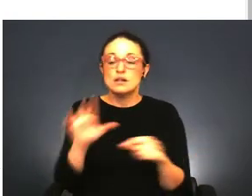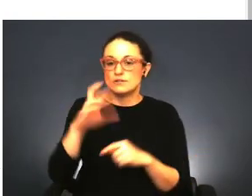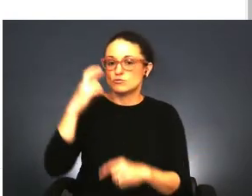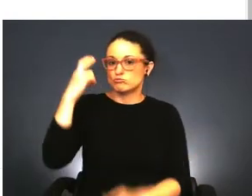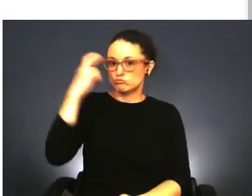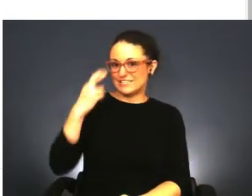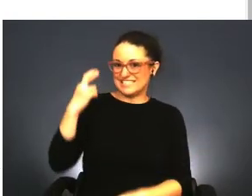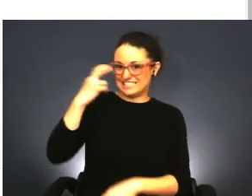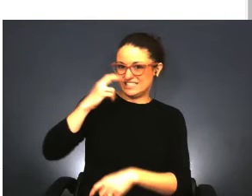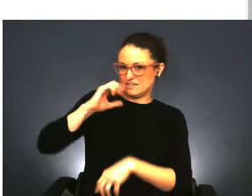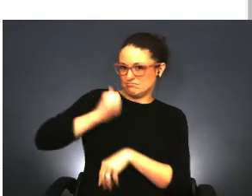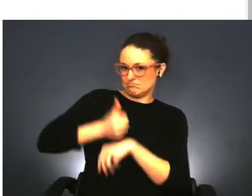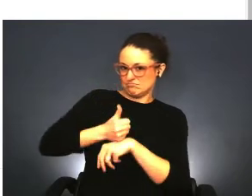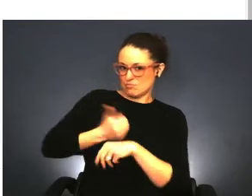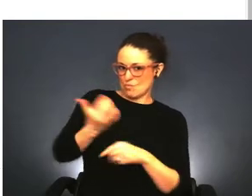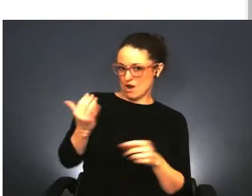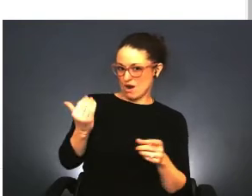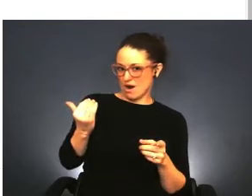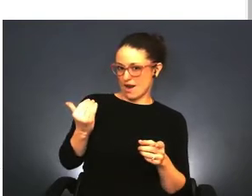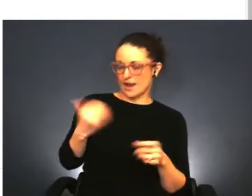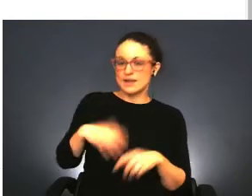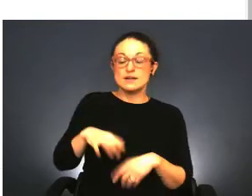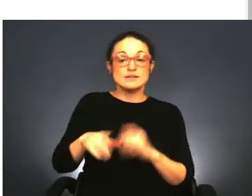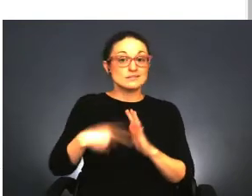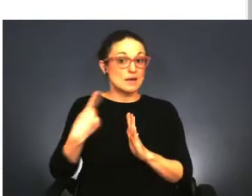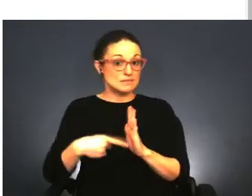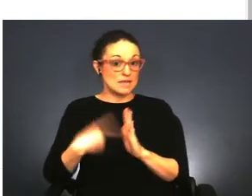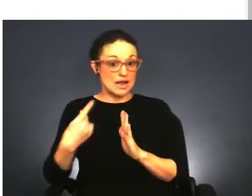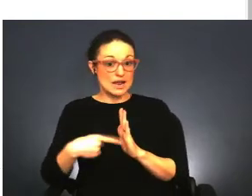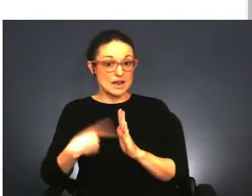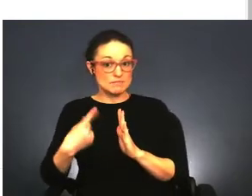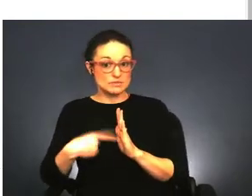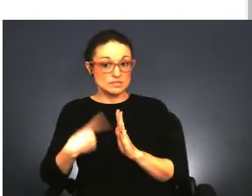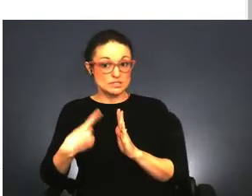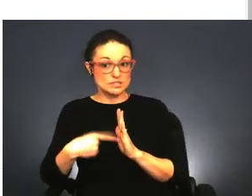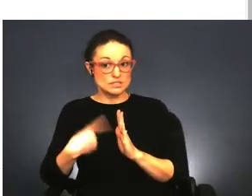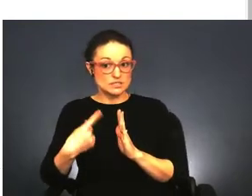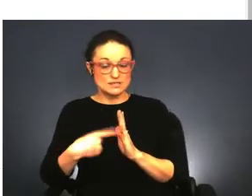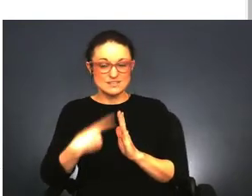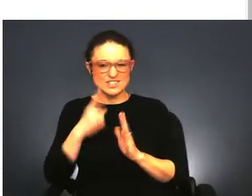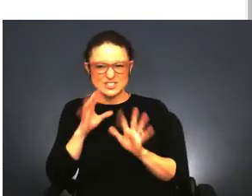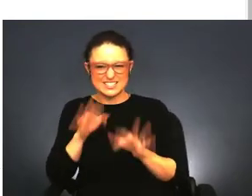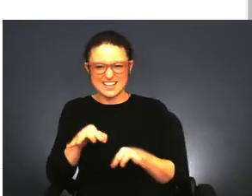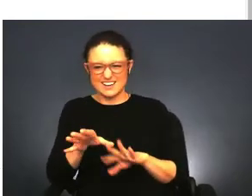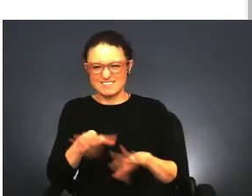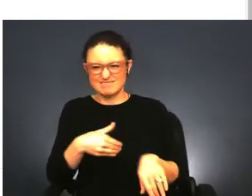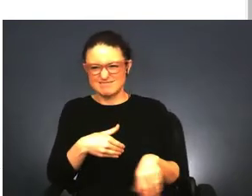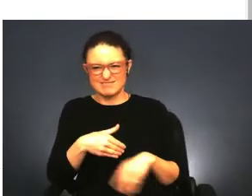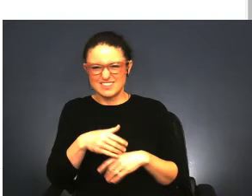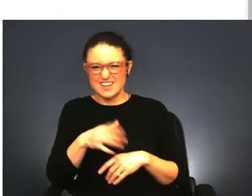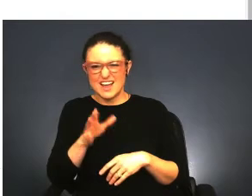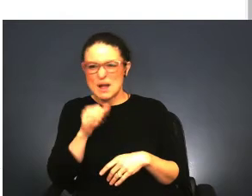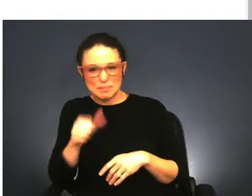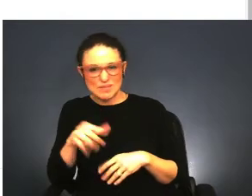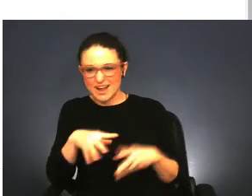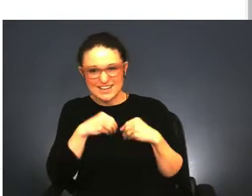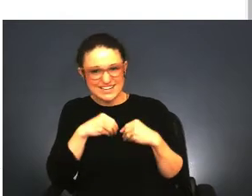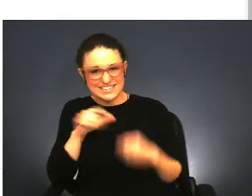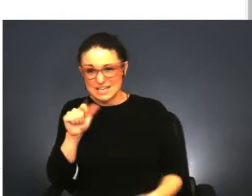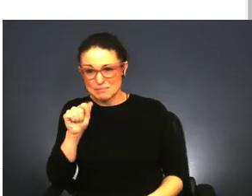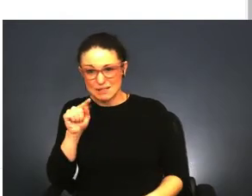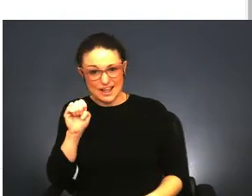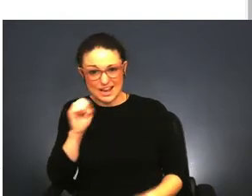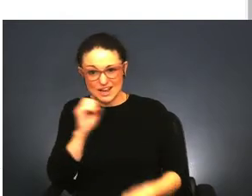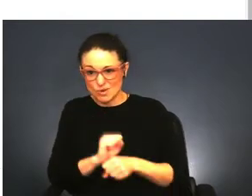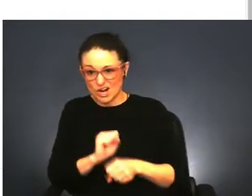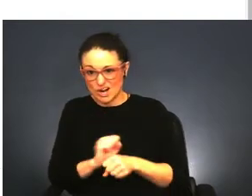it's set up, is that in some instances, you may choose not to accept late work. Okay, if